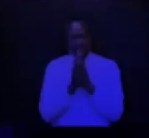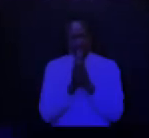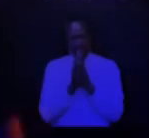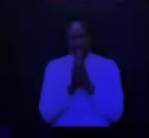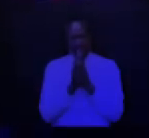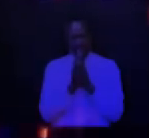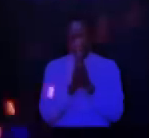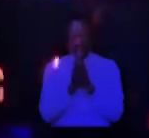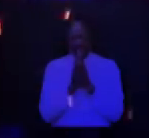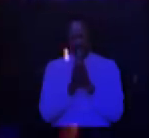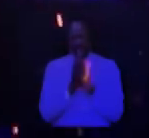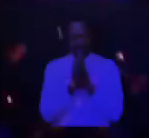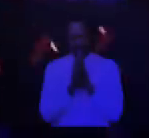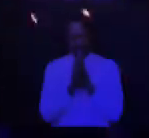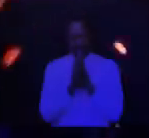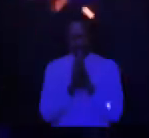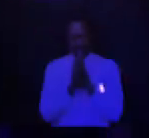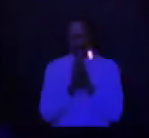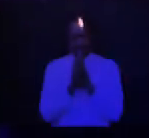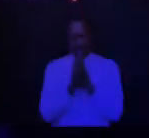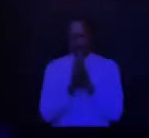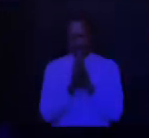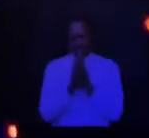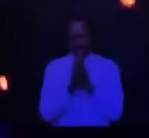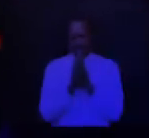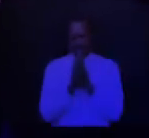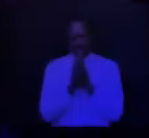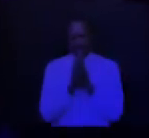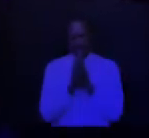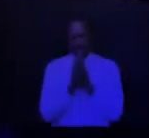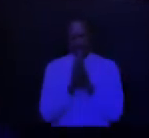Remember me with favor.